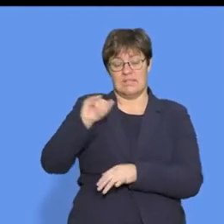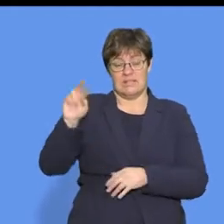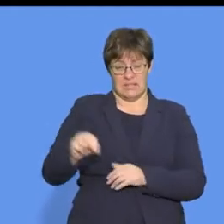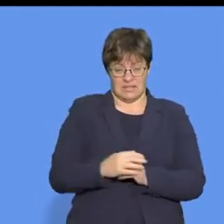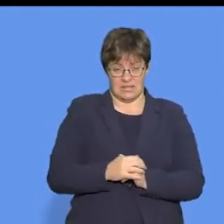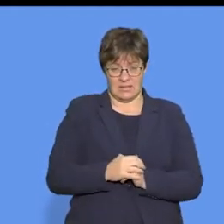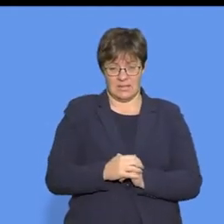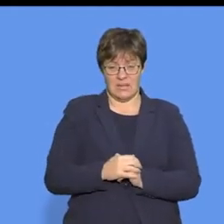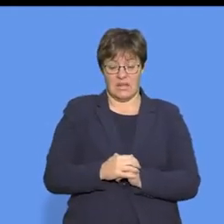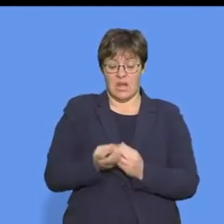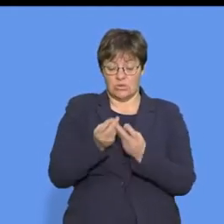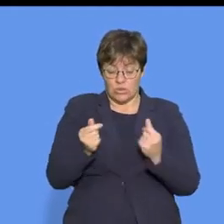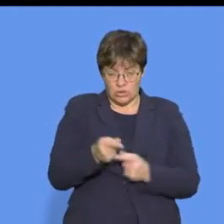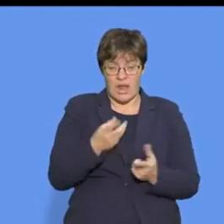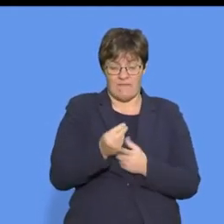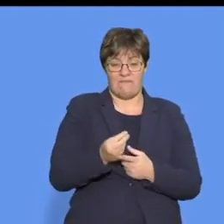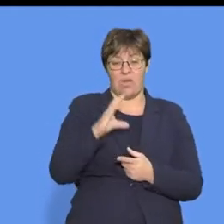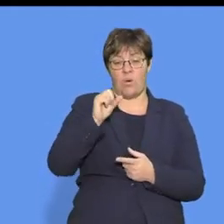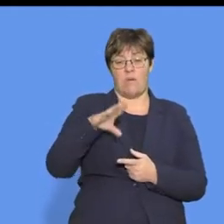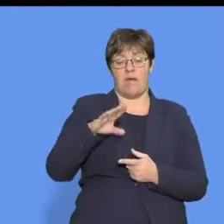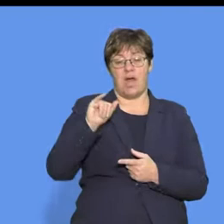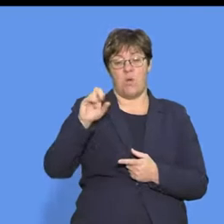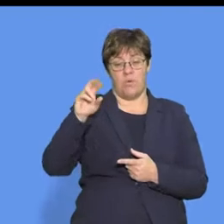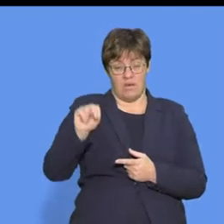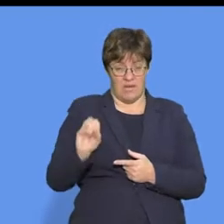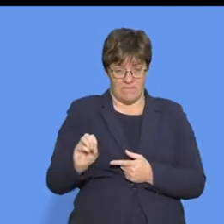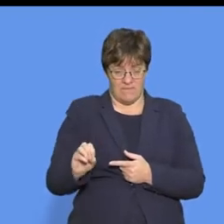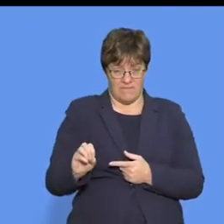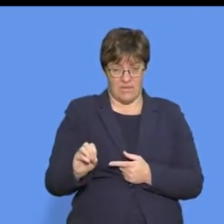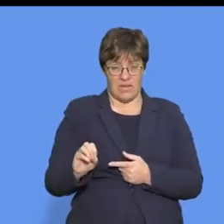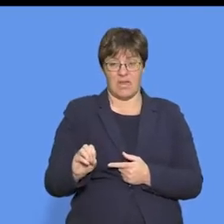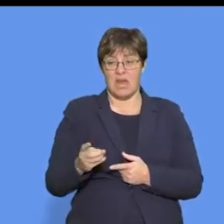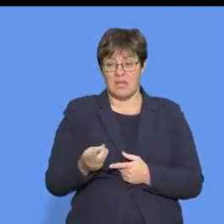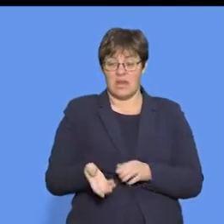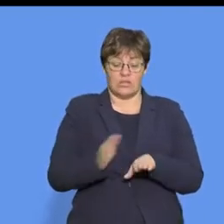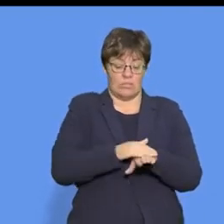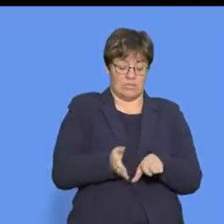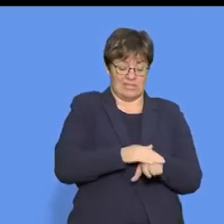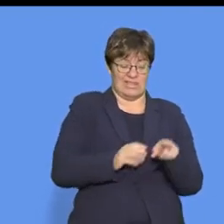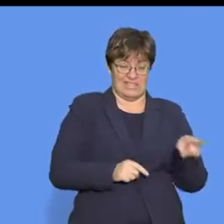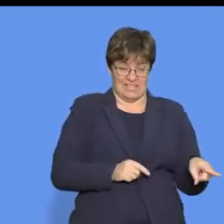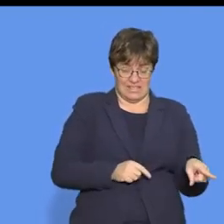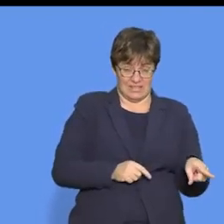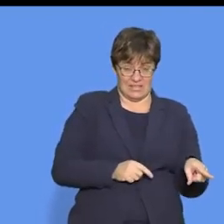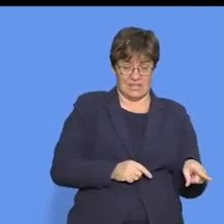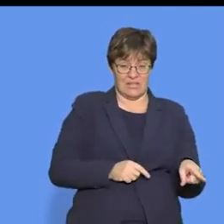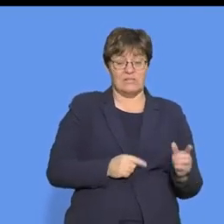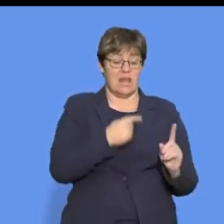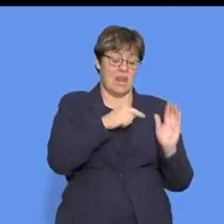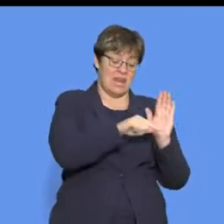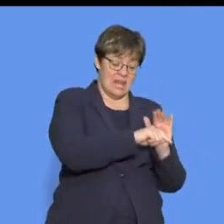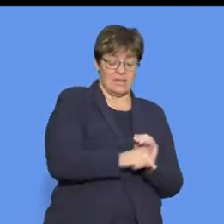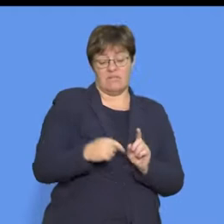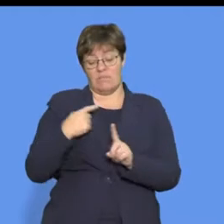know that there are copper ions in the solution, and we know that the copper is being deposited over there like that. We know this